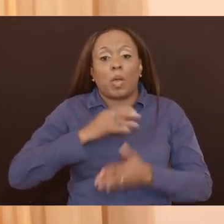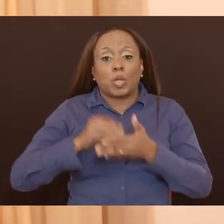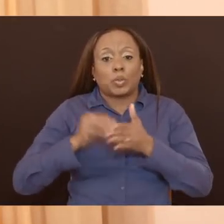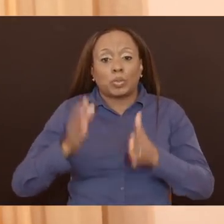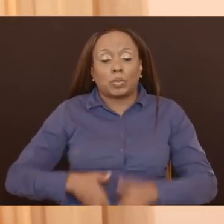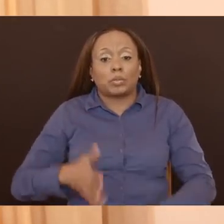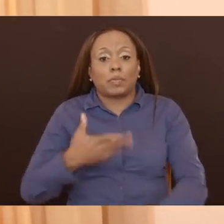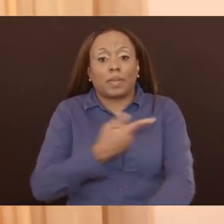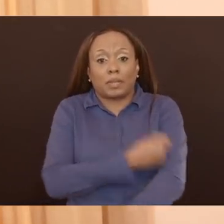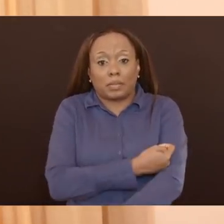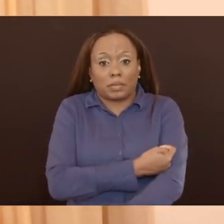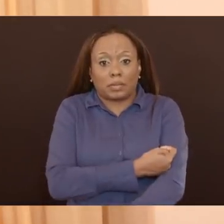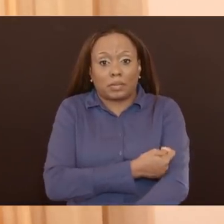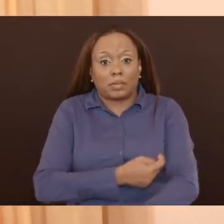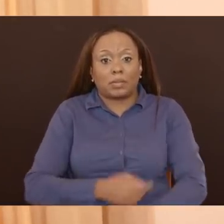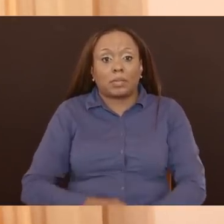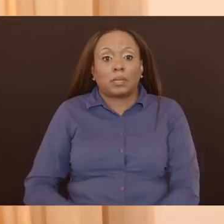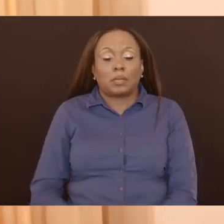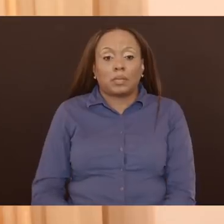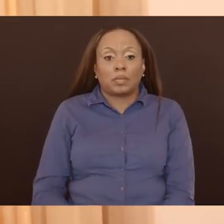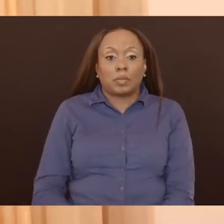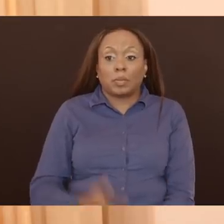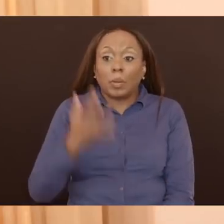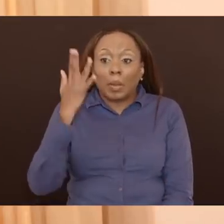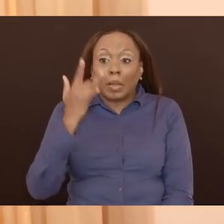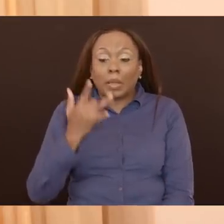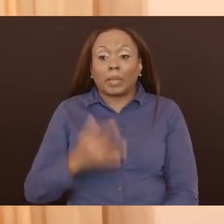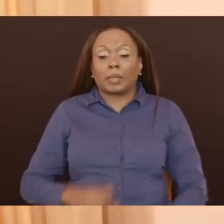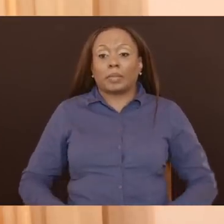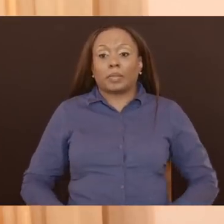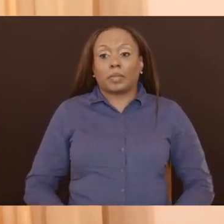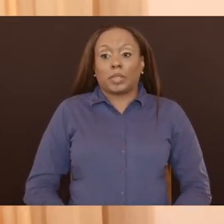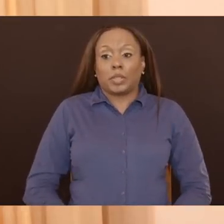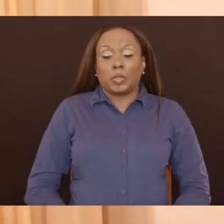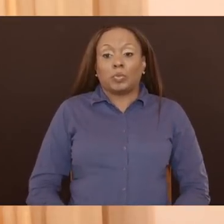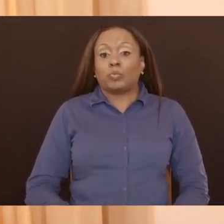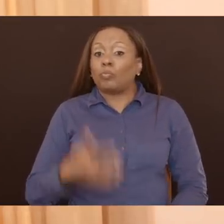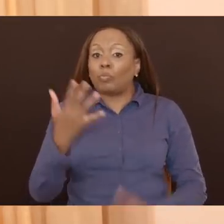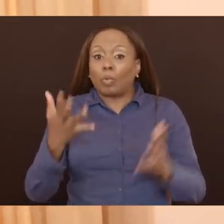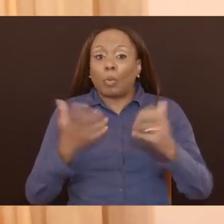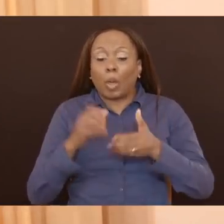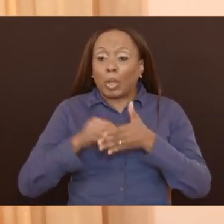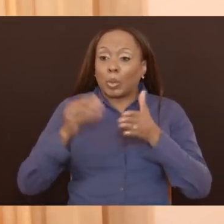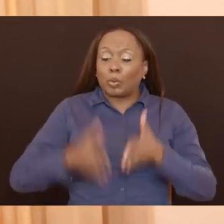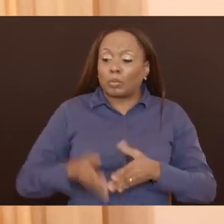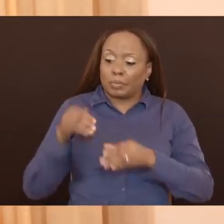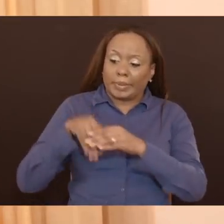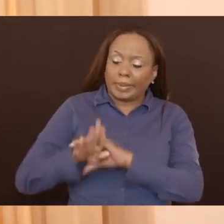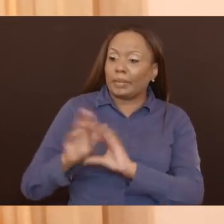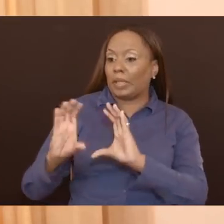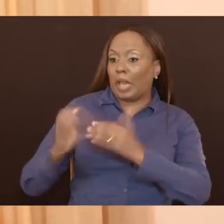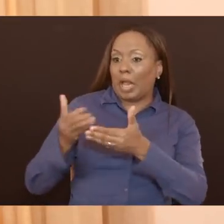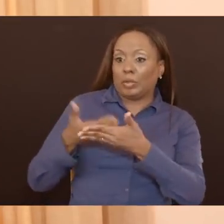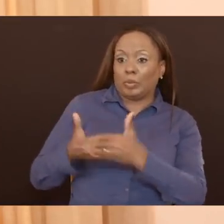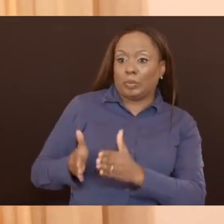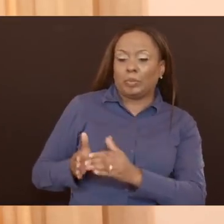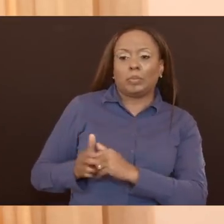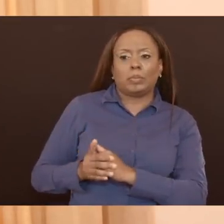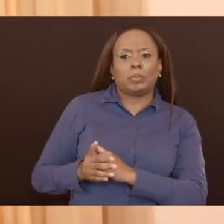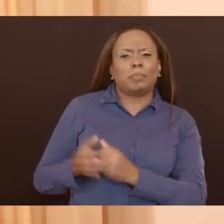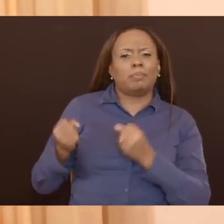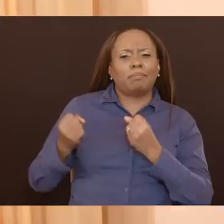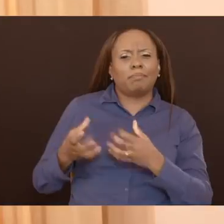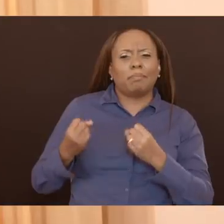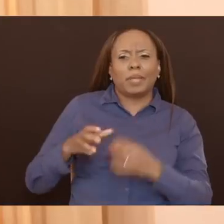why? Because those persons need to be able to get back into functional school. And there are so many parents who are